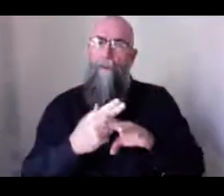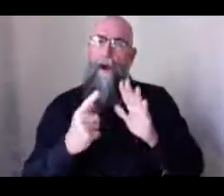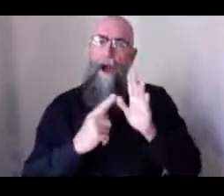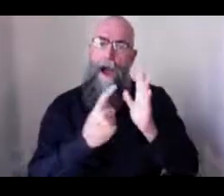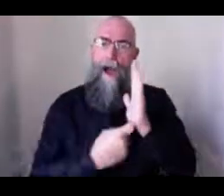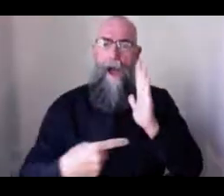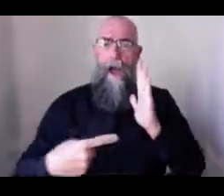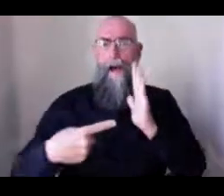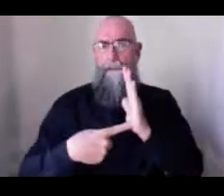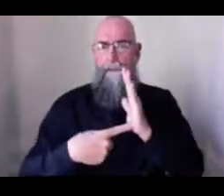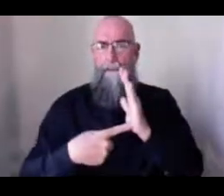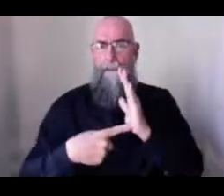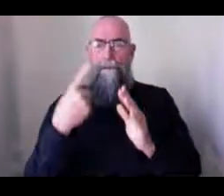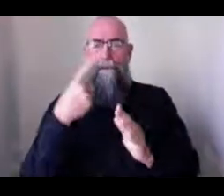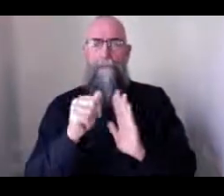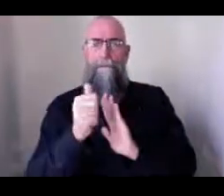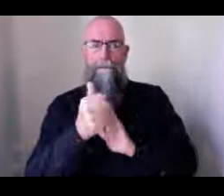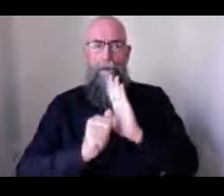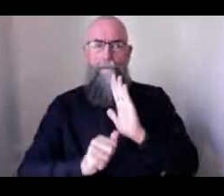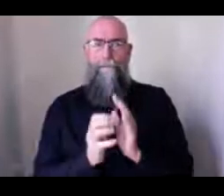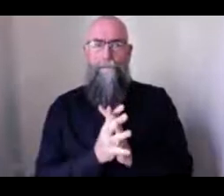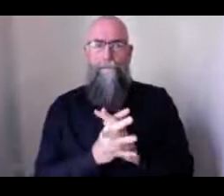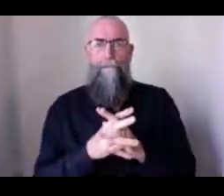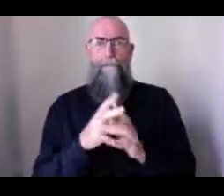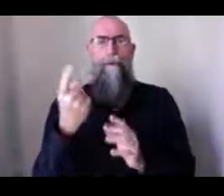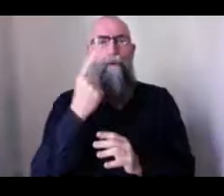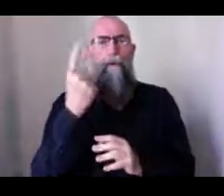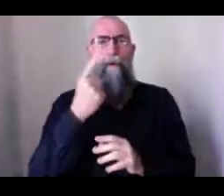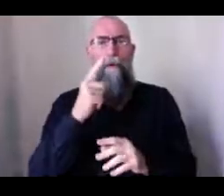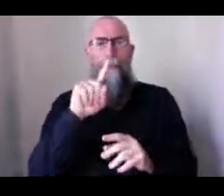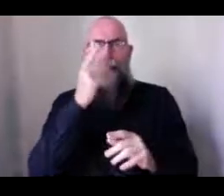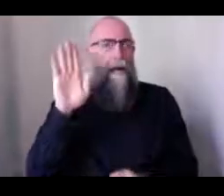Can I just get a response from anybody else who's struggling to hear me?